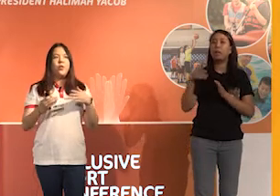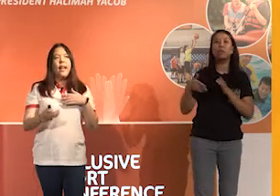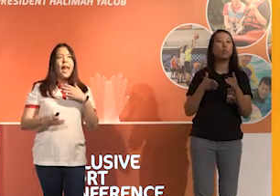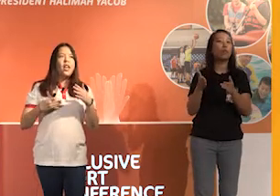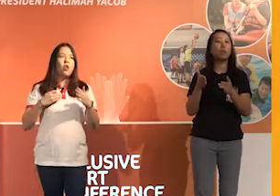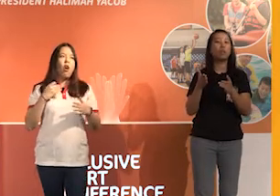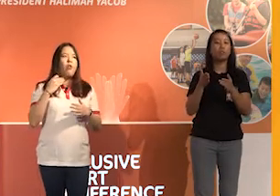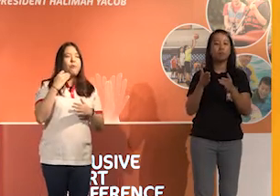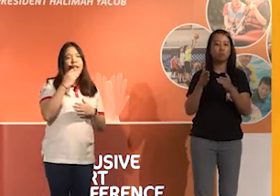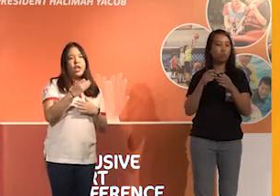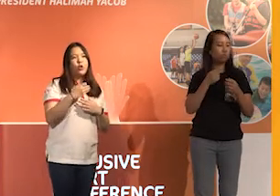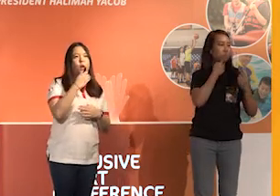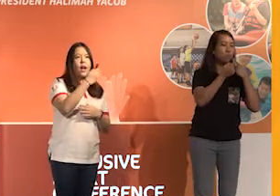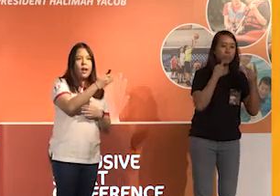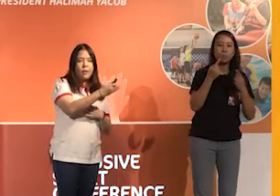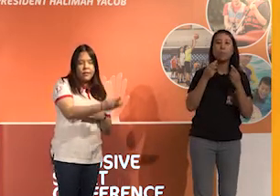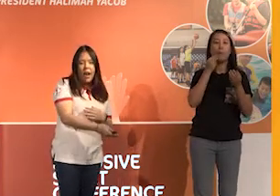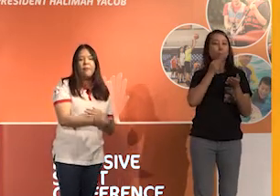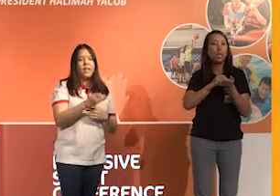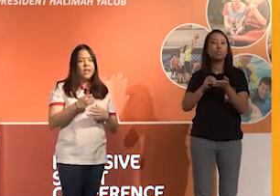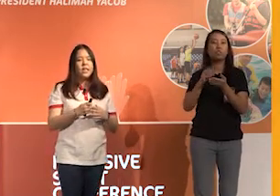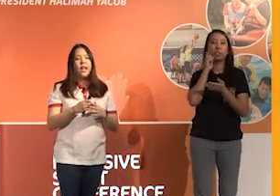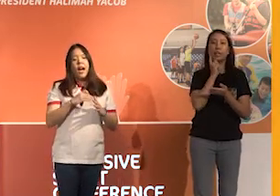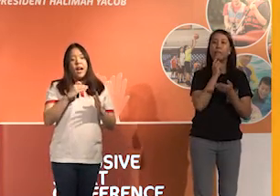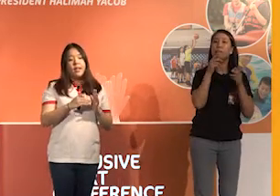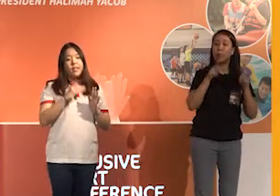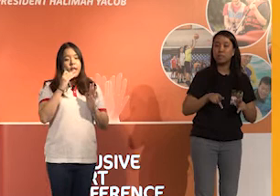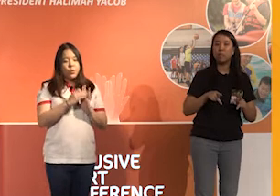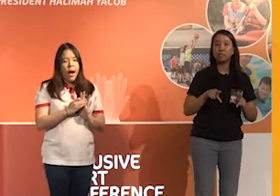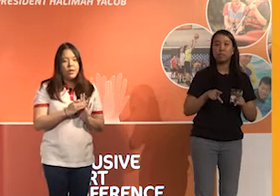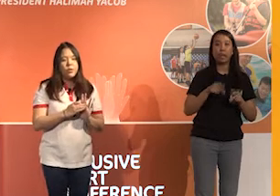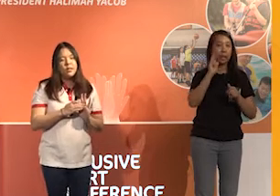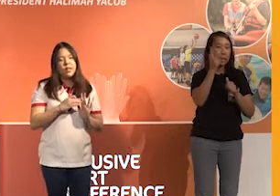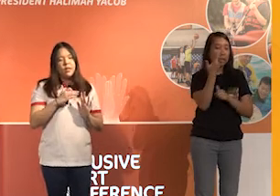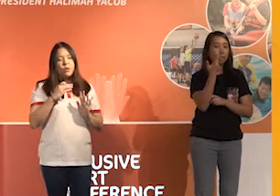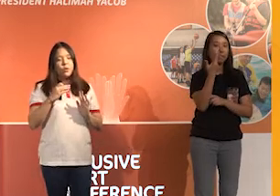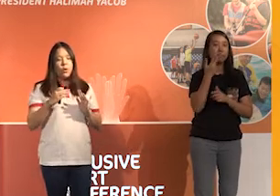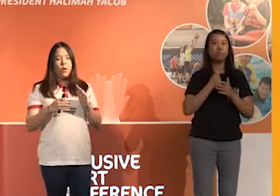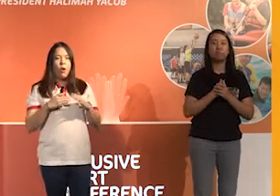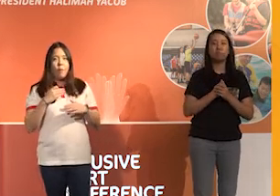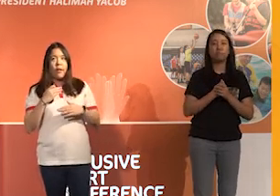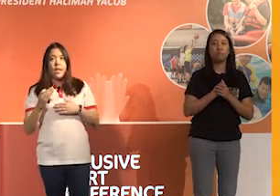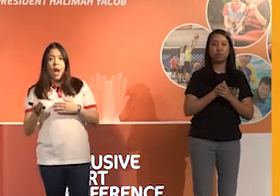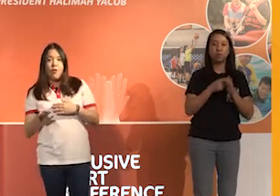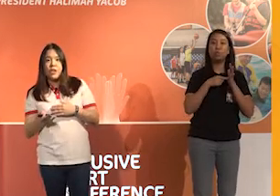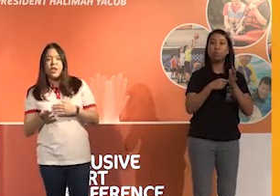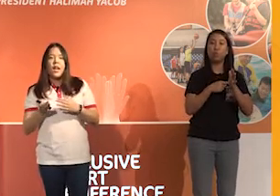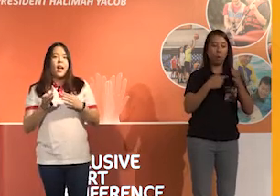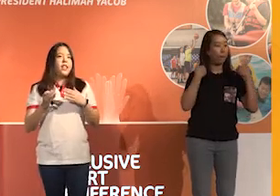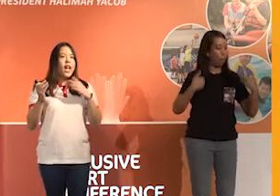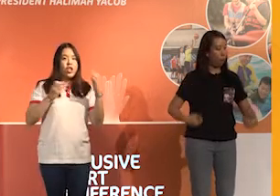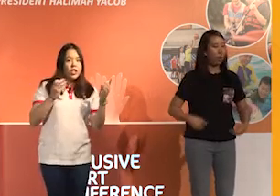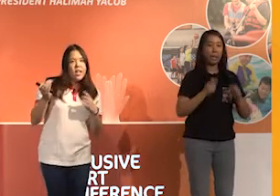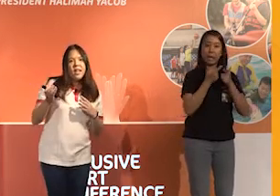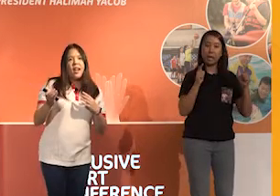to relay your message to a deaf person. And the third one, to show your body language